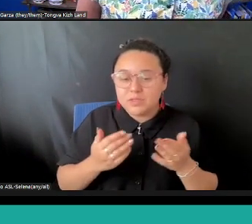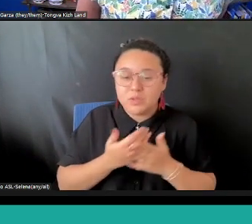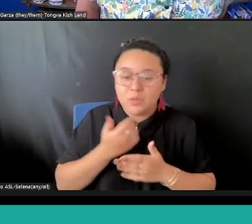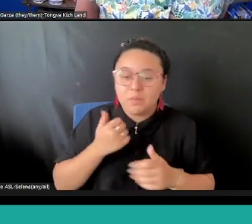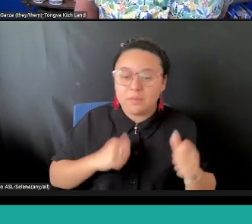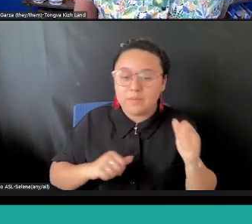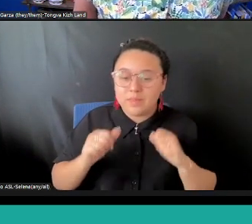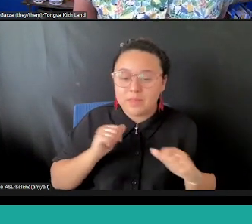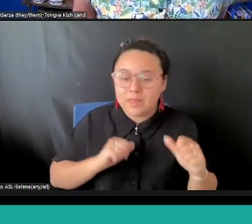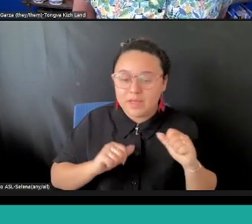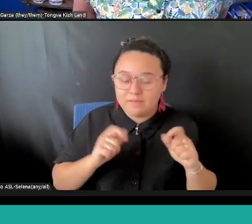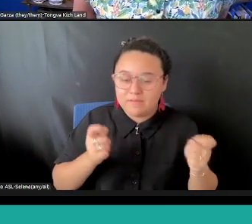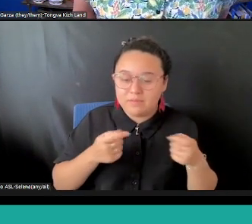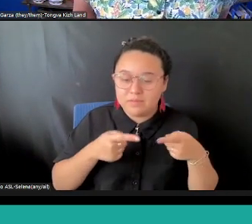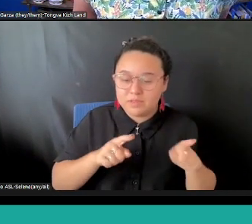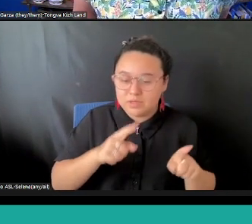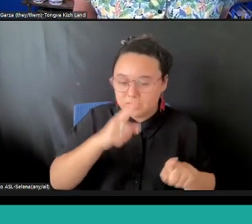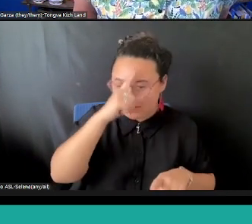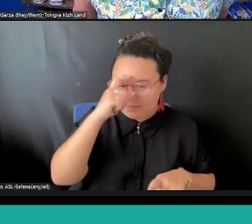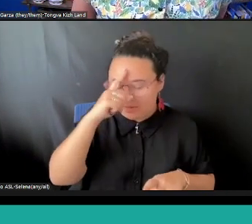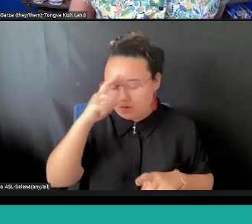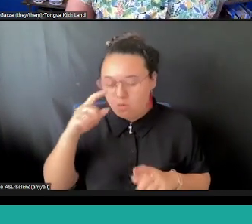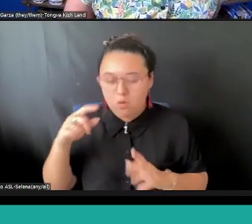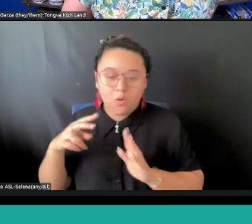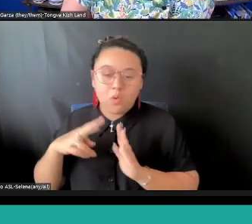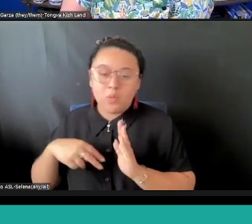summer, or like readings